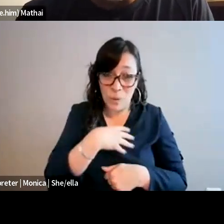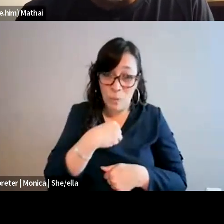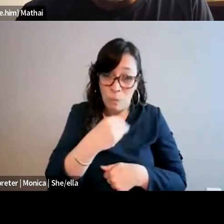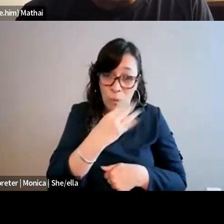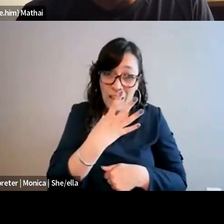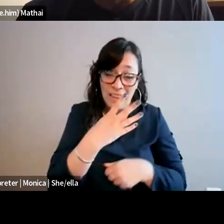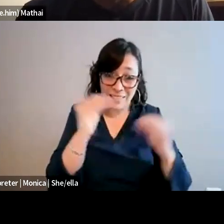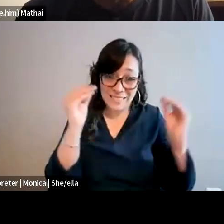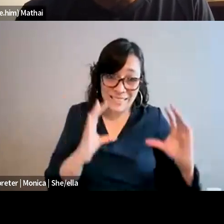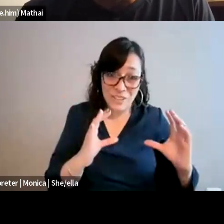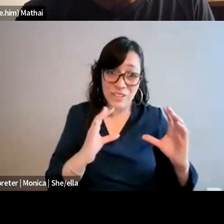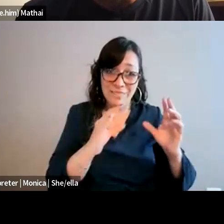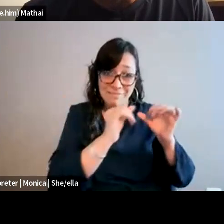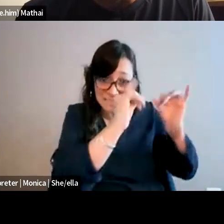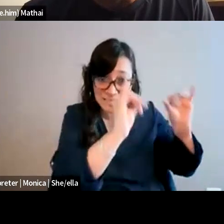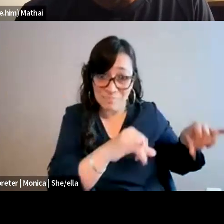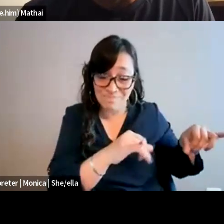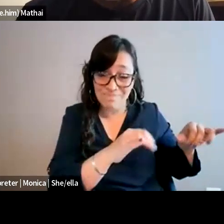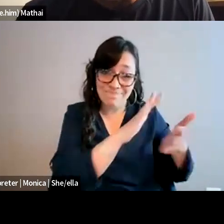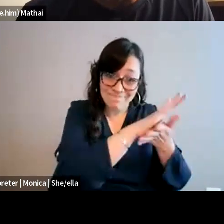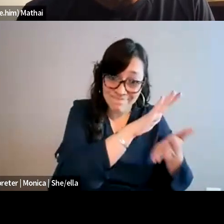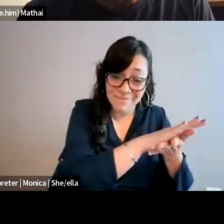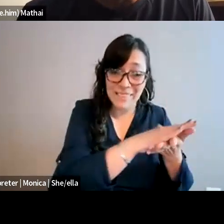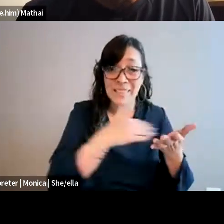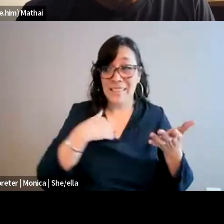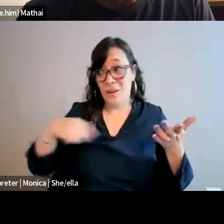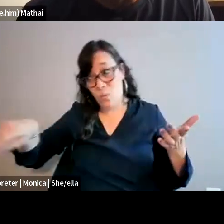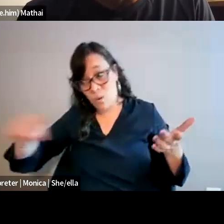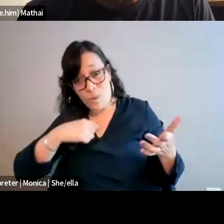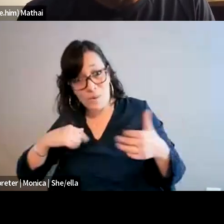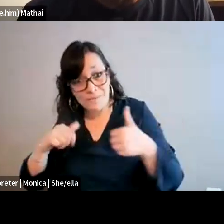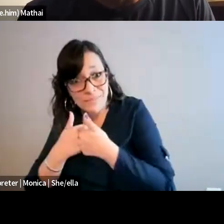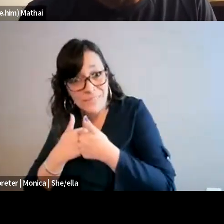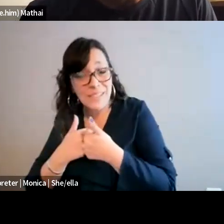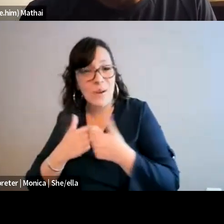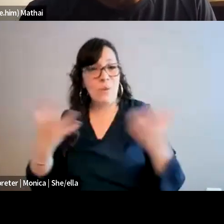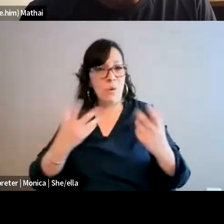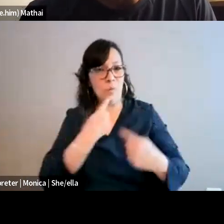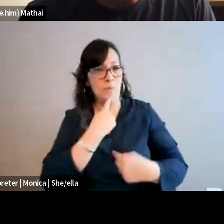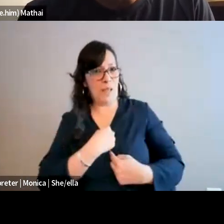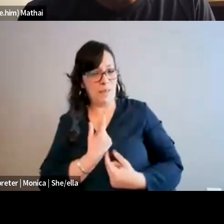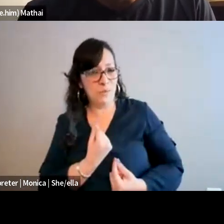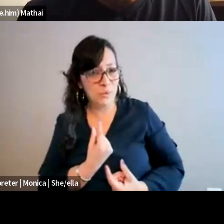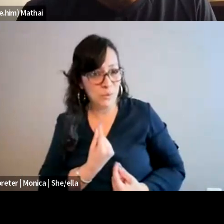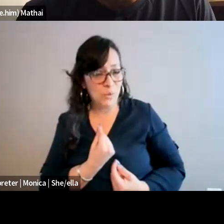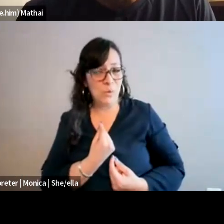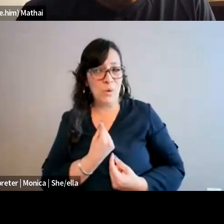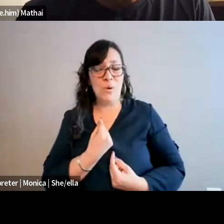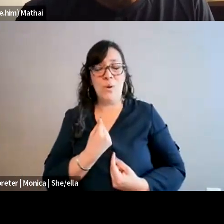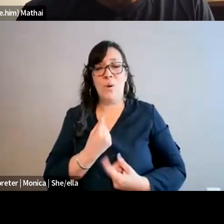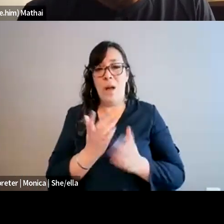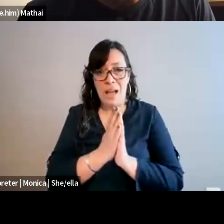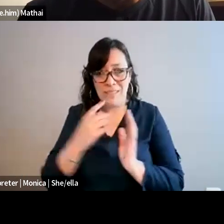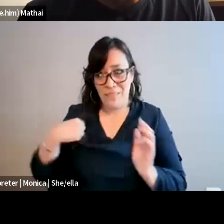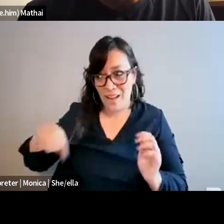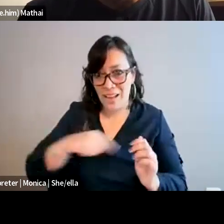of institution. We were the ones that questioned what we were being told to do and asked. And we were